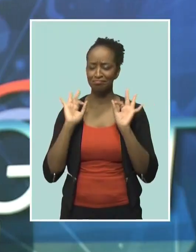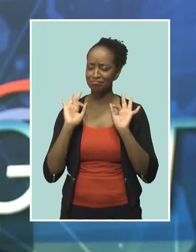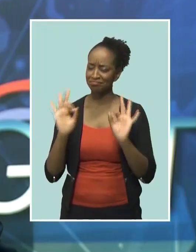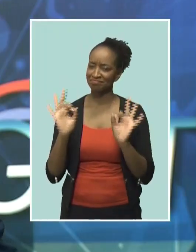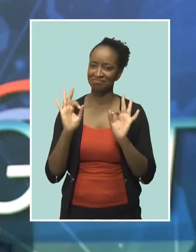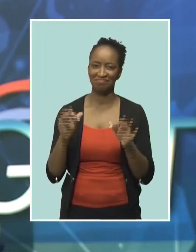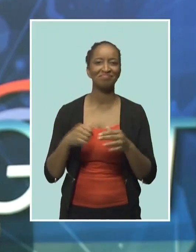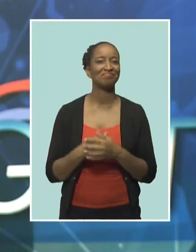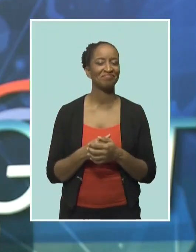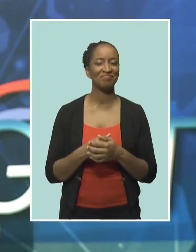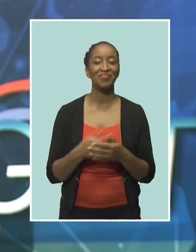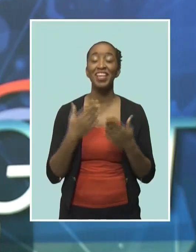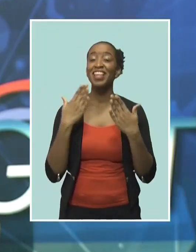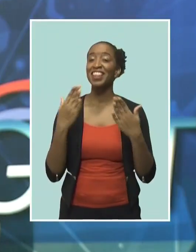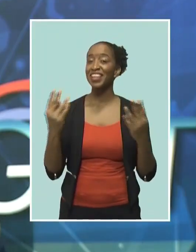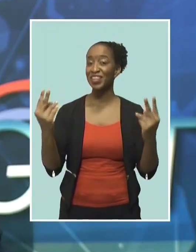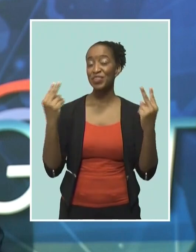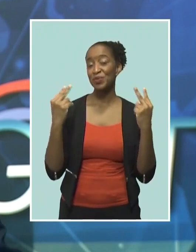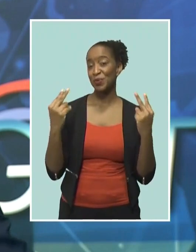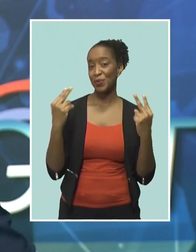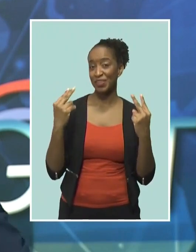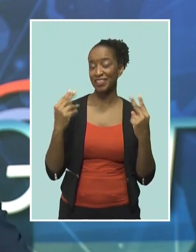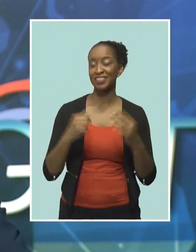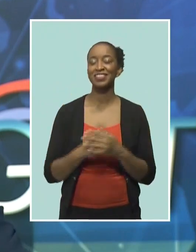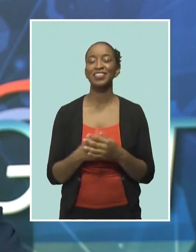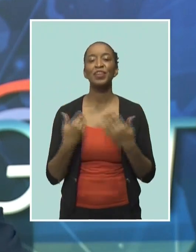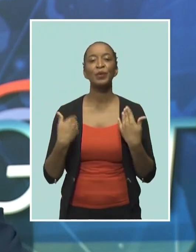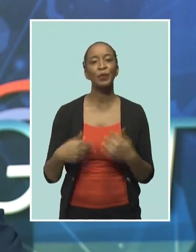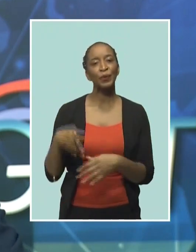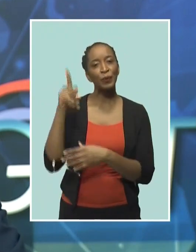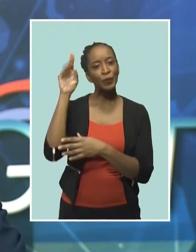That's our time tonight. Thank you for spending it with us. I'm